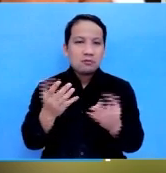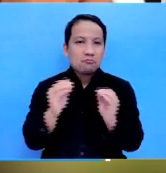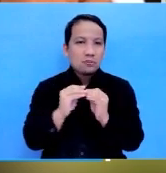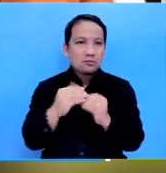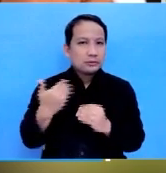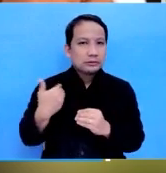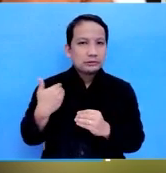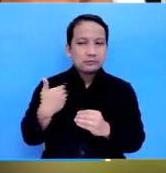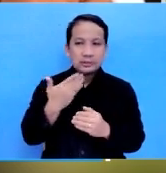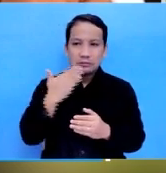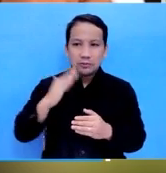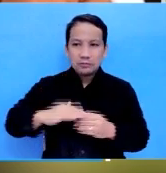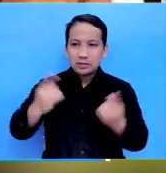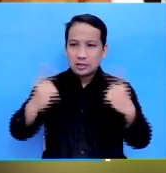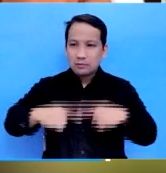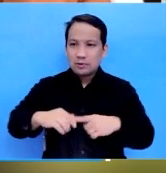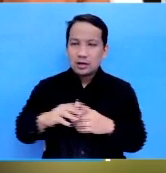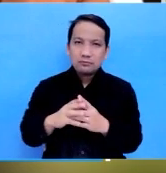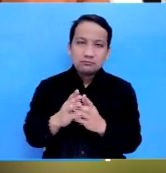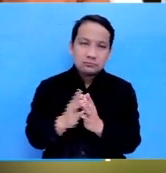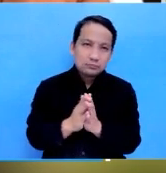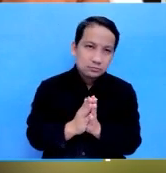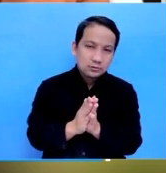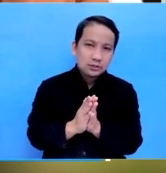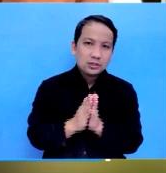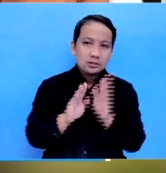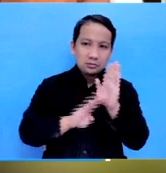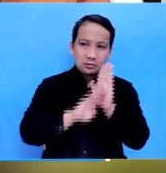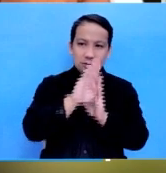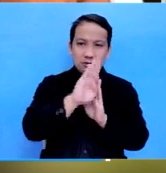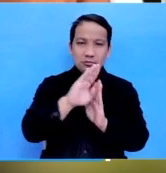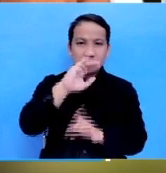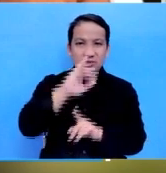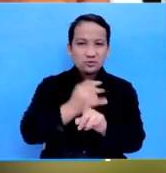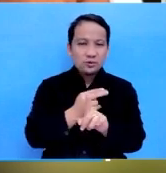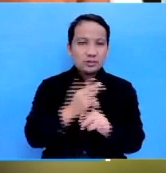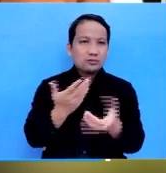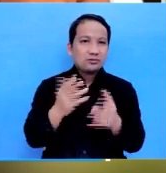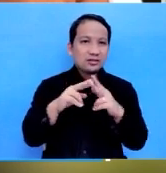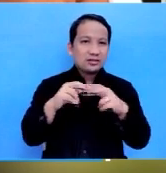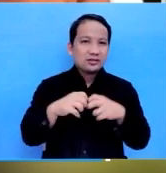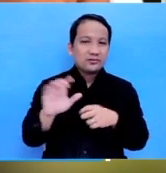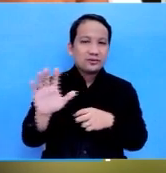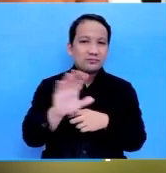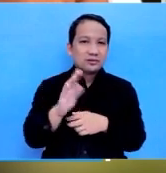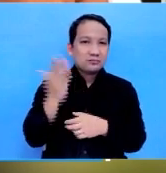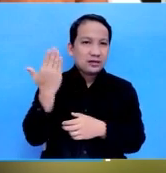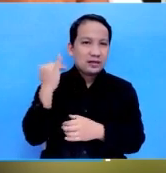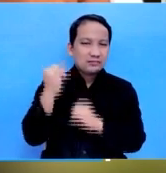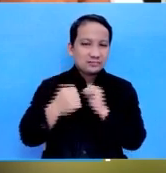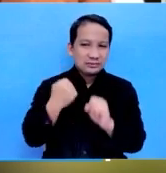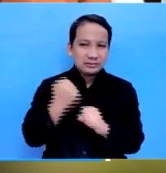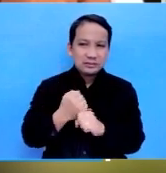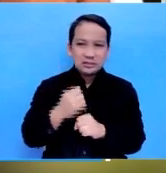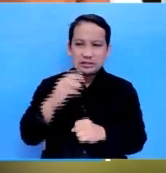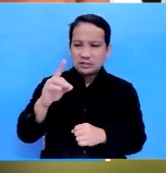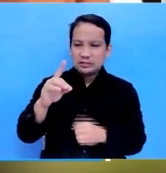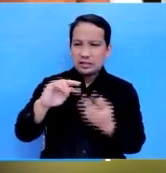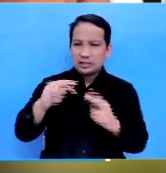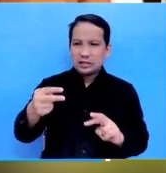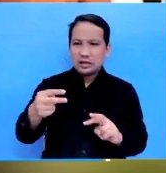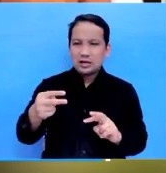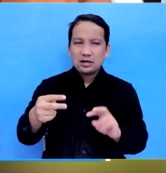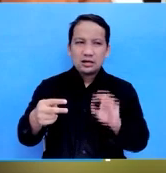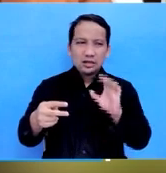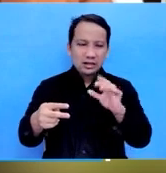as bad as yung surge natin in January or even the surge last year ng Delta or yung Alpha and